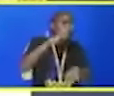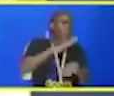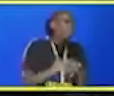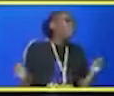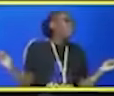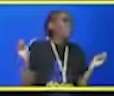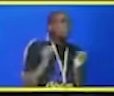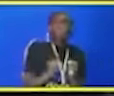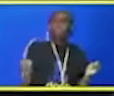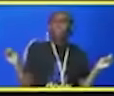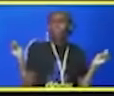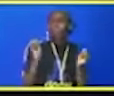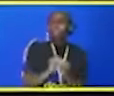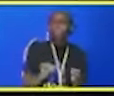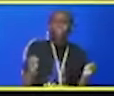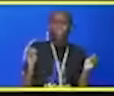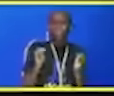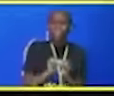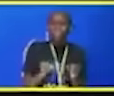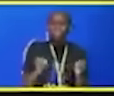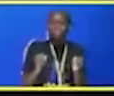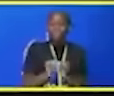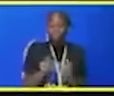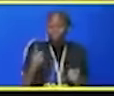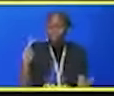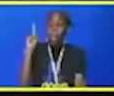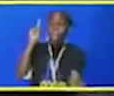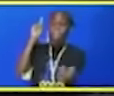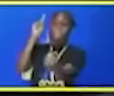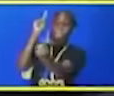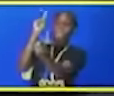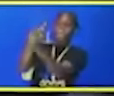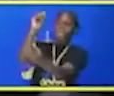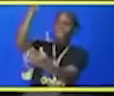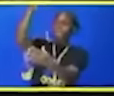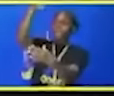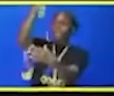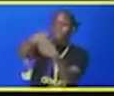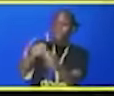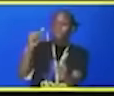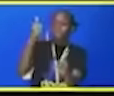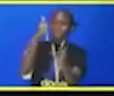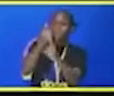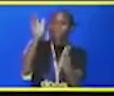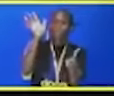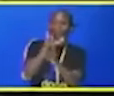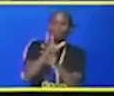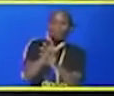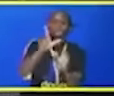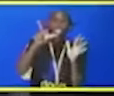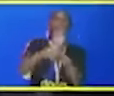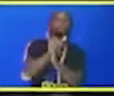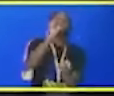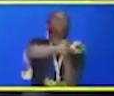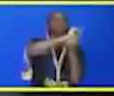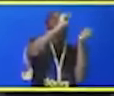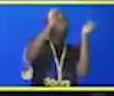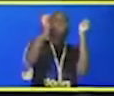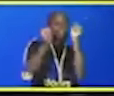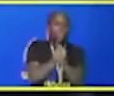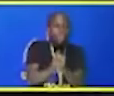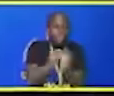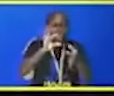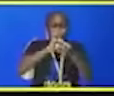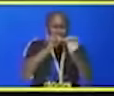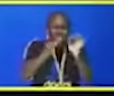then one encounter at the Impact Conference, and all of a sudden chains begin to fall,